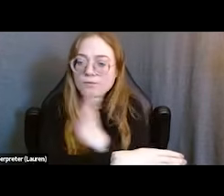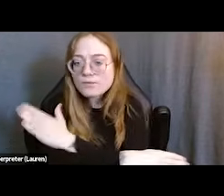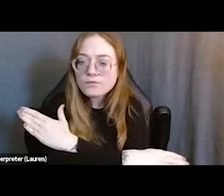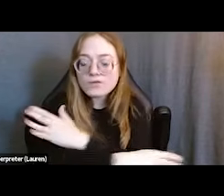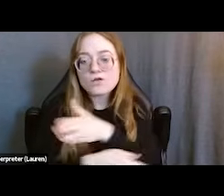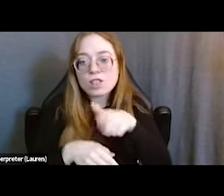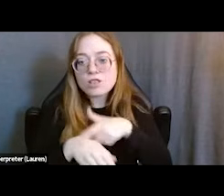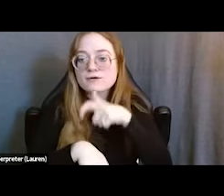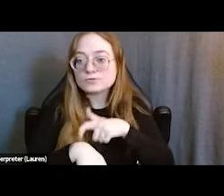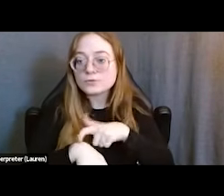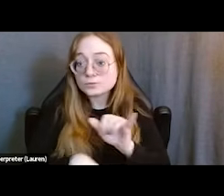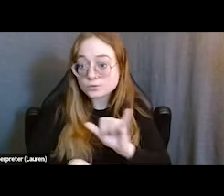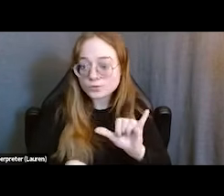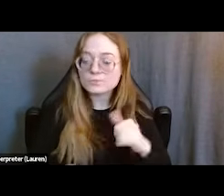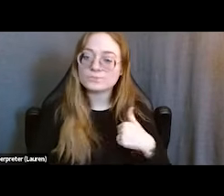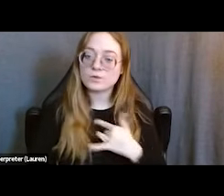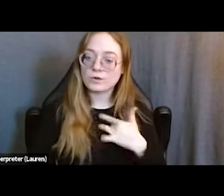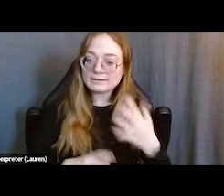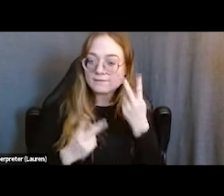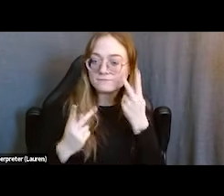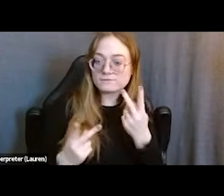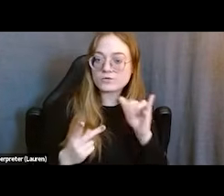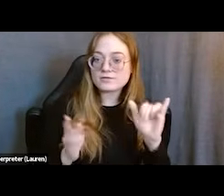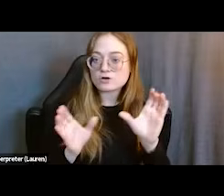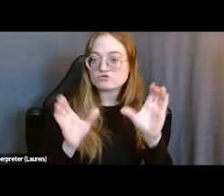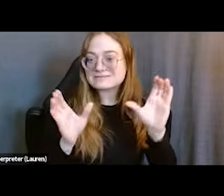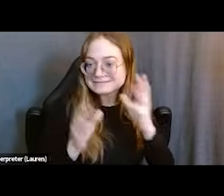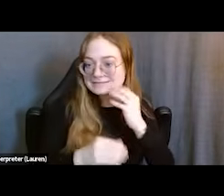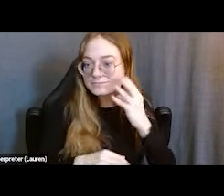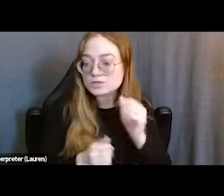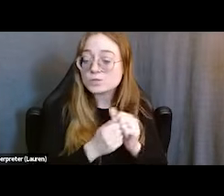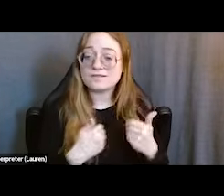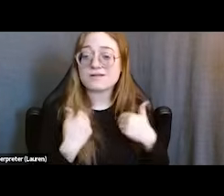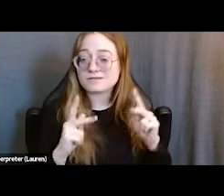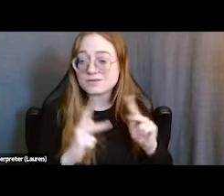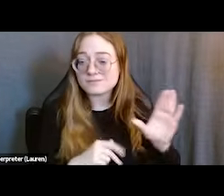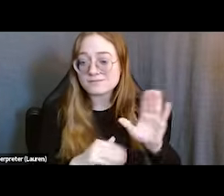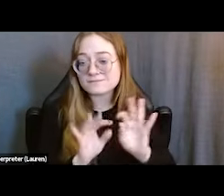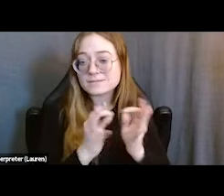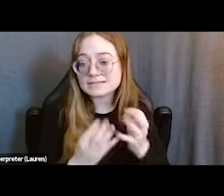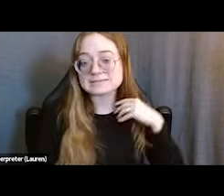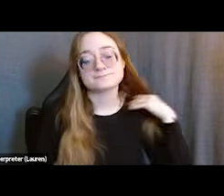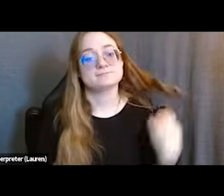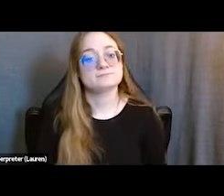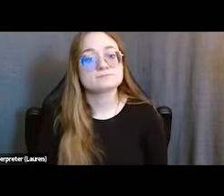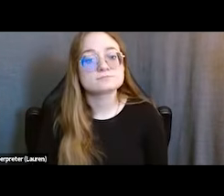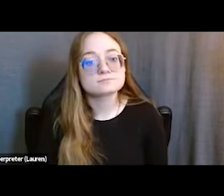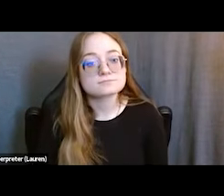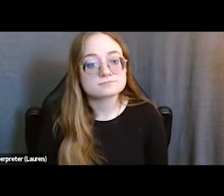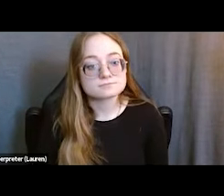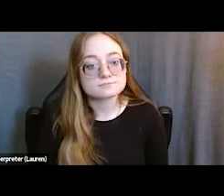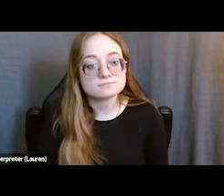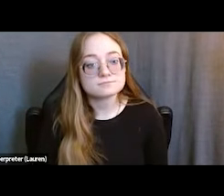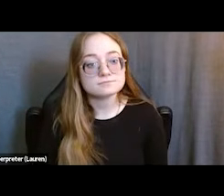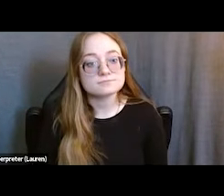is the way that we tend to view the crisis experience for both young people and their families. We really